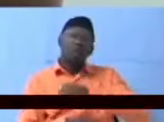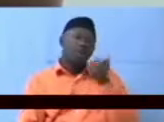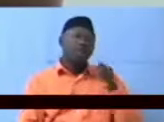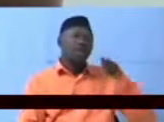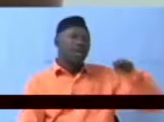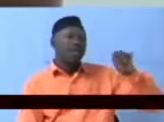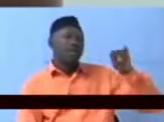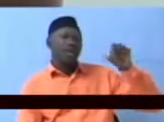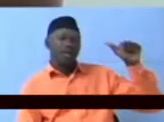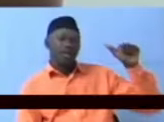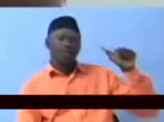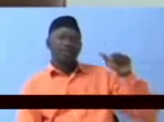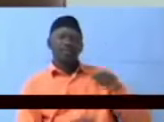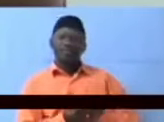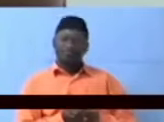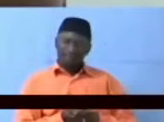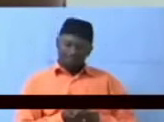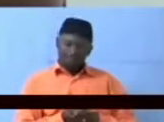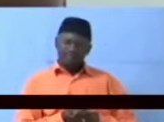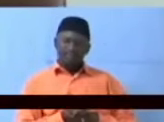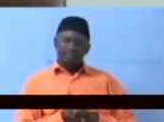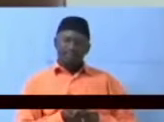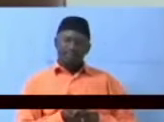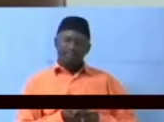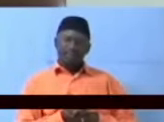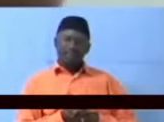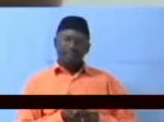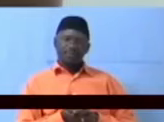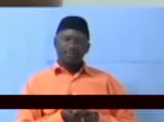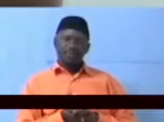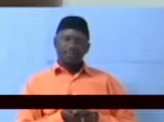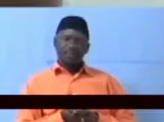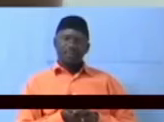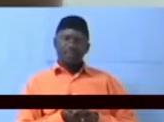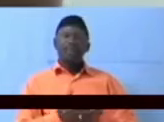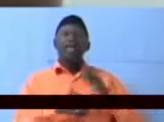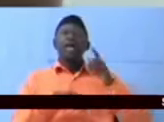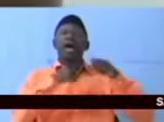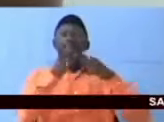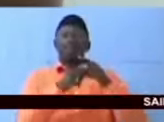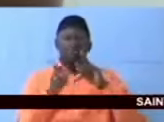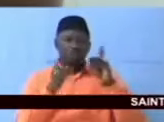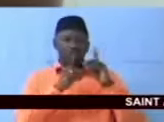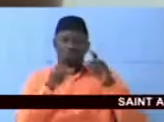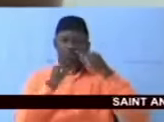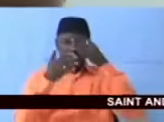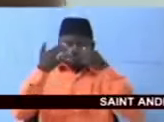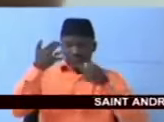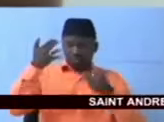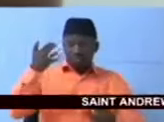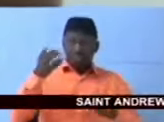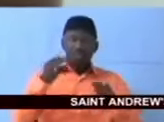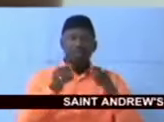Meaning the National Intelligence Agency. National Intelligence Agency. After discussing those issues, Mr.